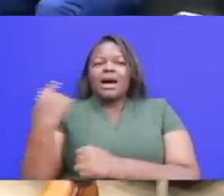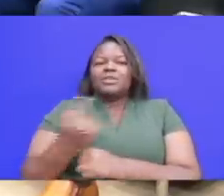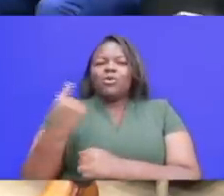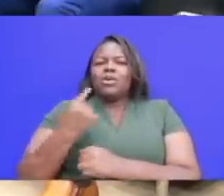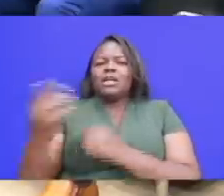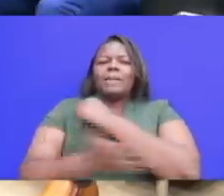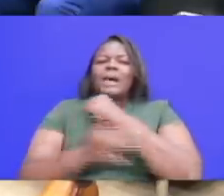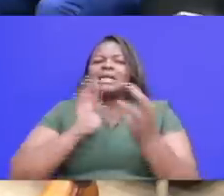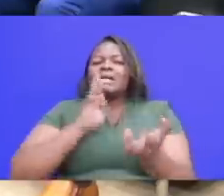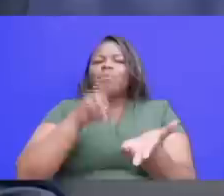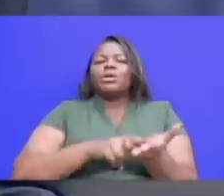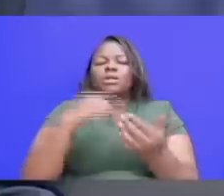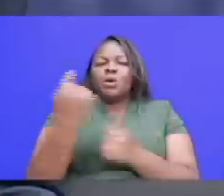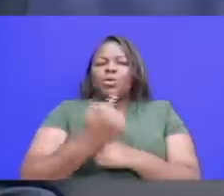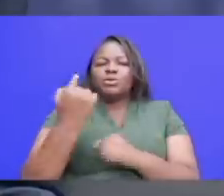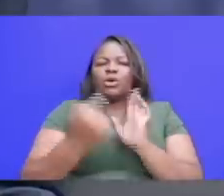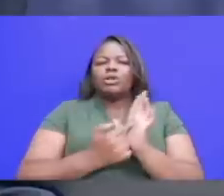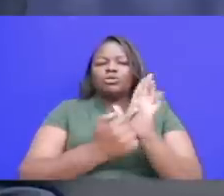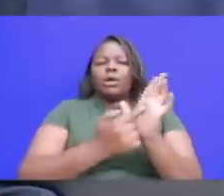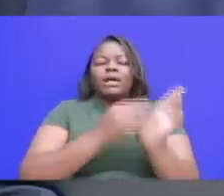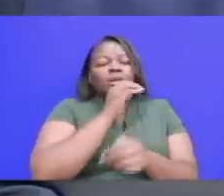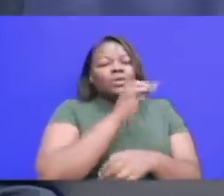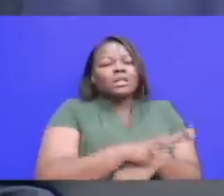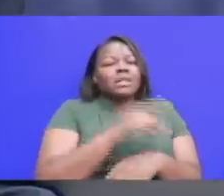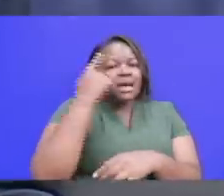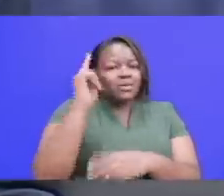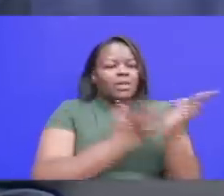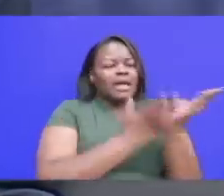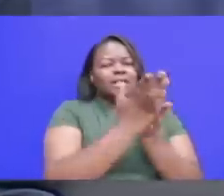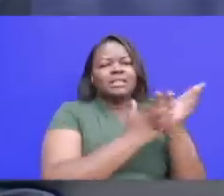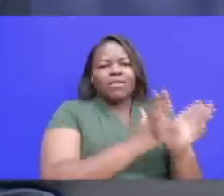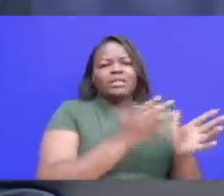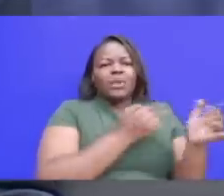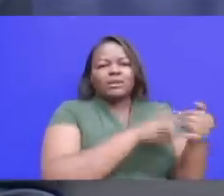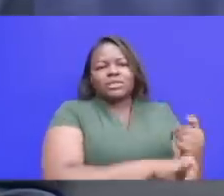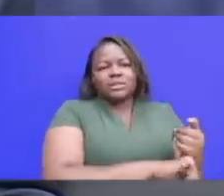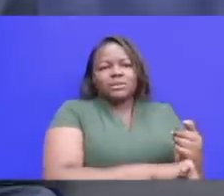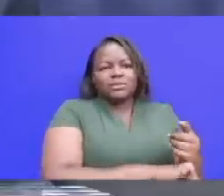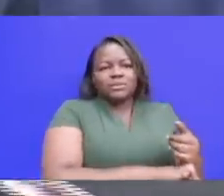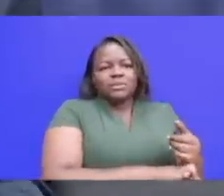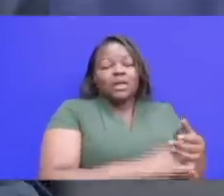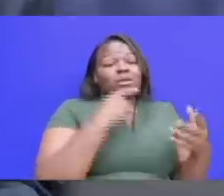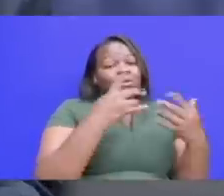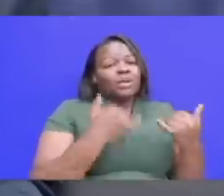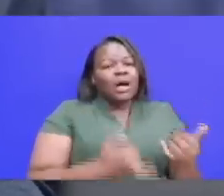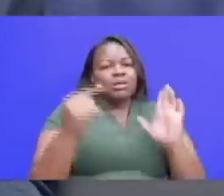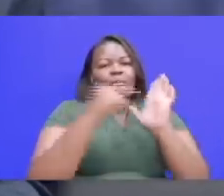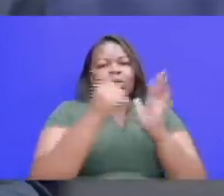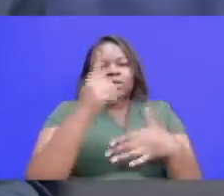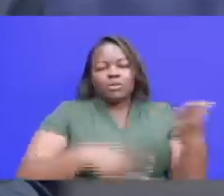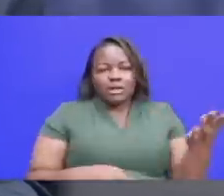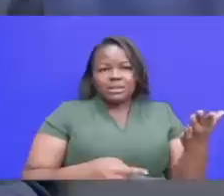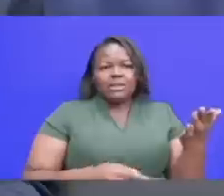report were only pertaining to the sons of the maiden wives? So, but the point here, you